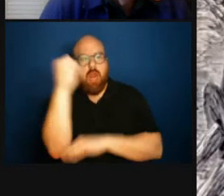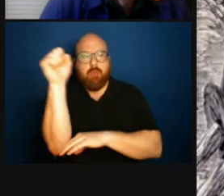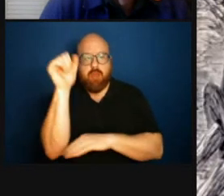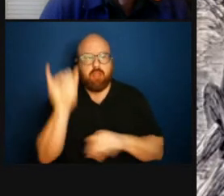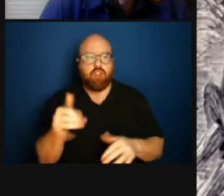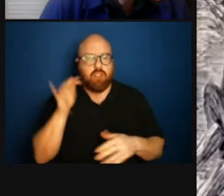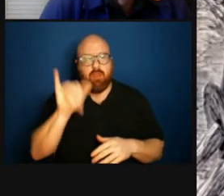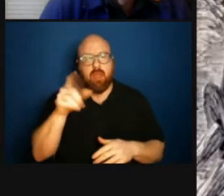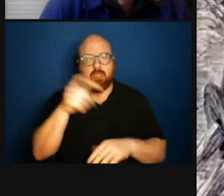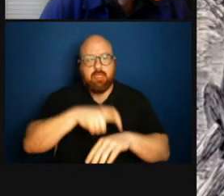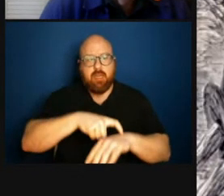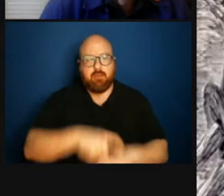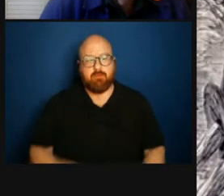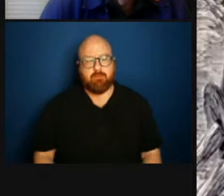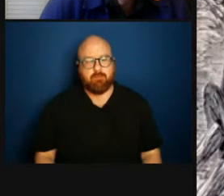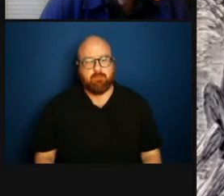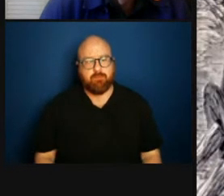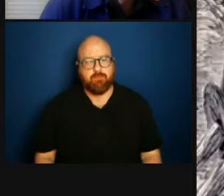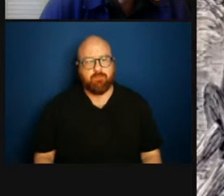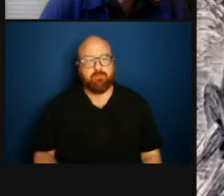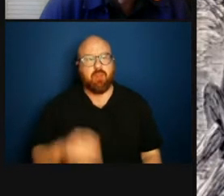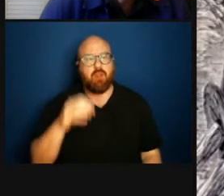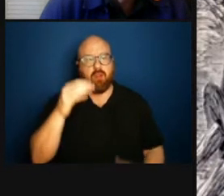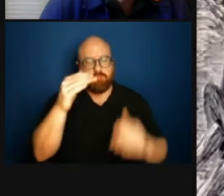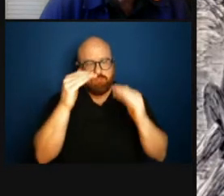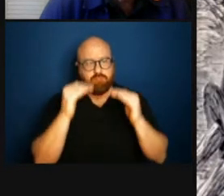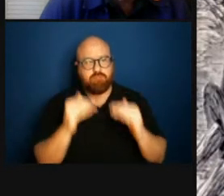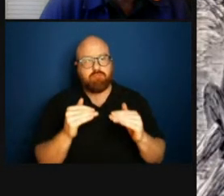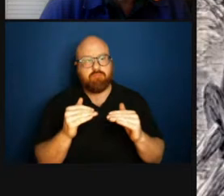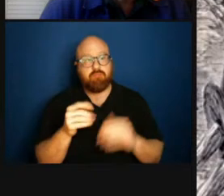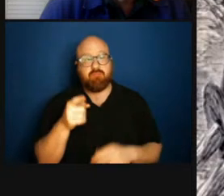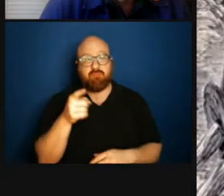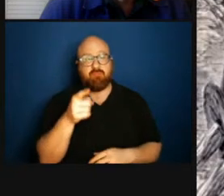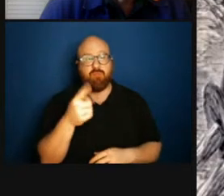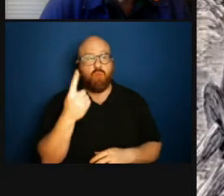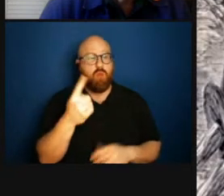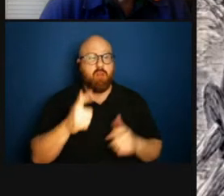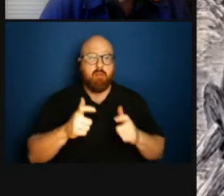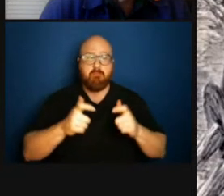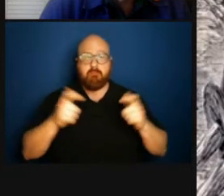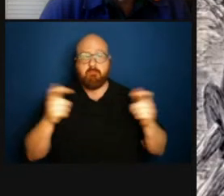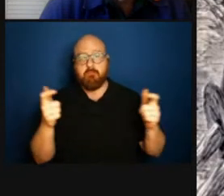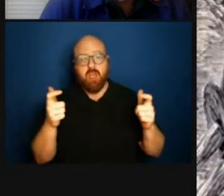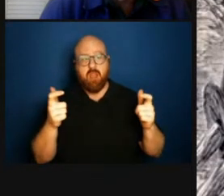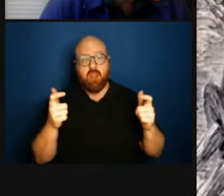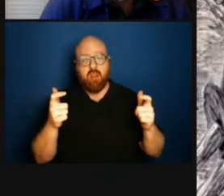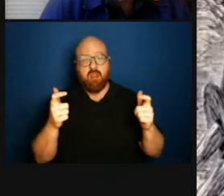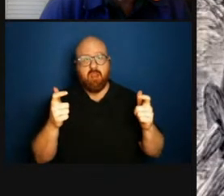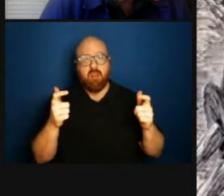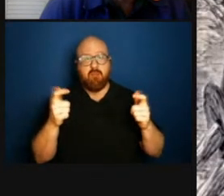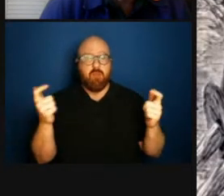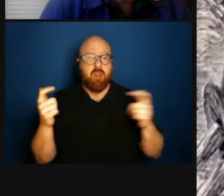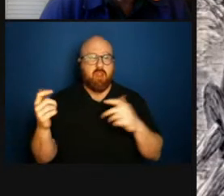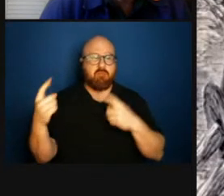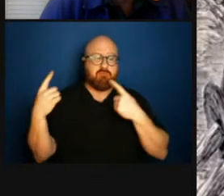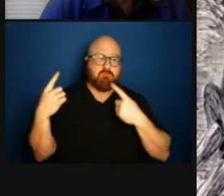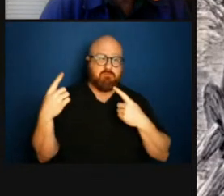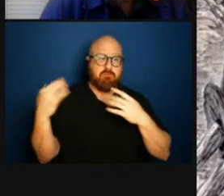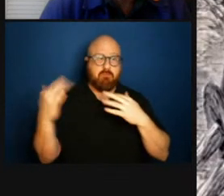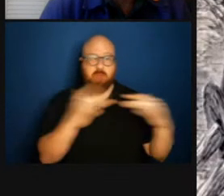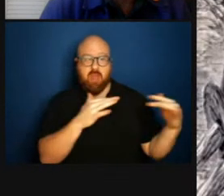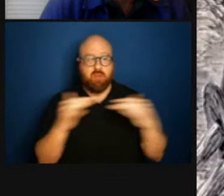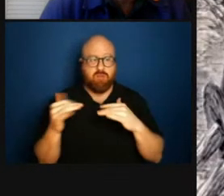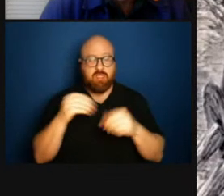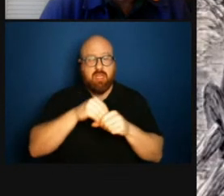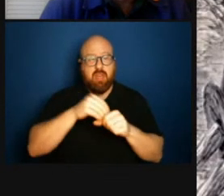Here we have one of the big run-ups to the Civil War, the 1850 Fugitive Slave Act, which